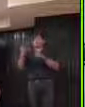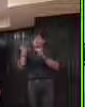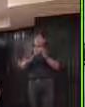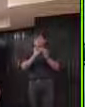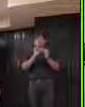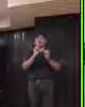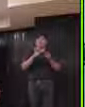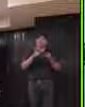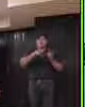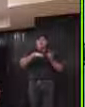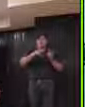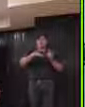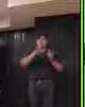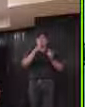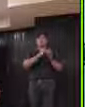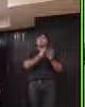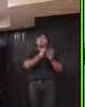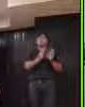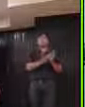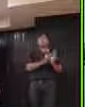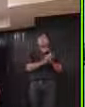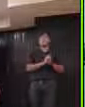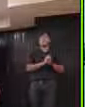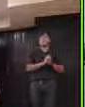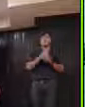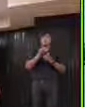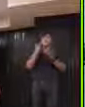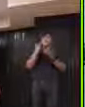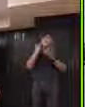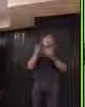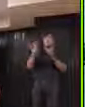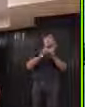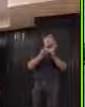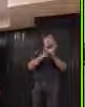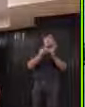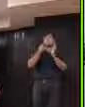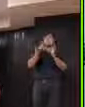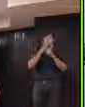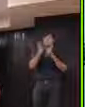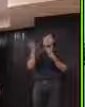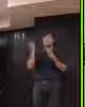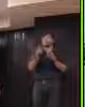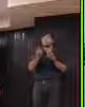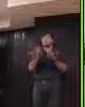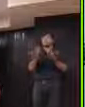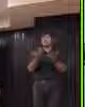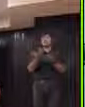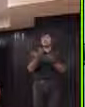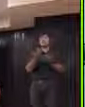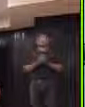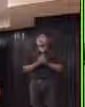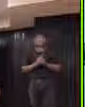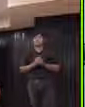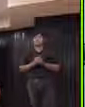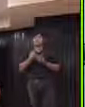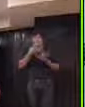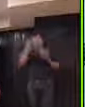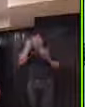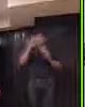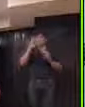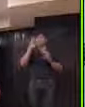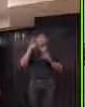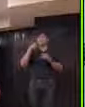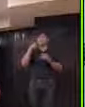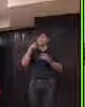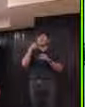this is. No, the point that what Mridu is pointing out, I don't know, you say it